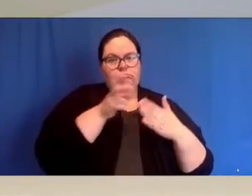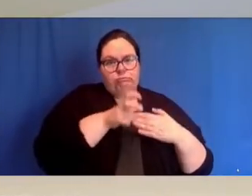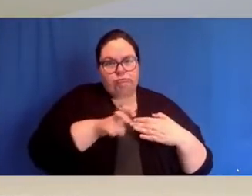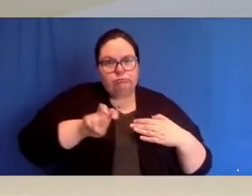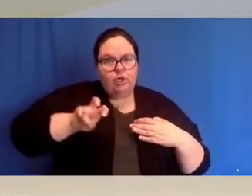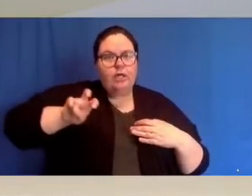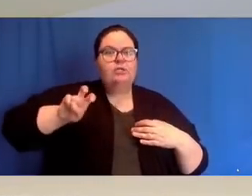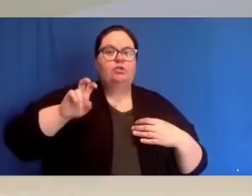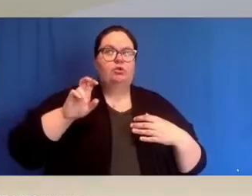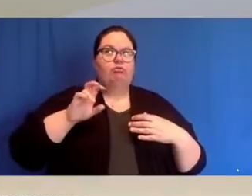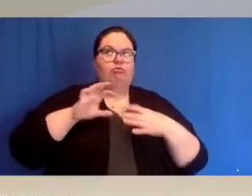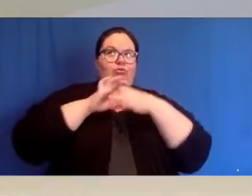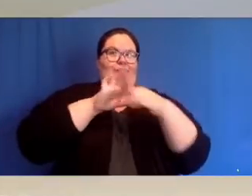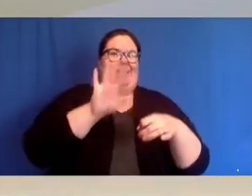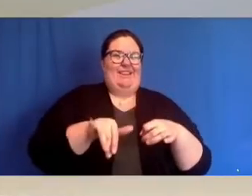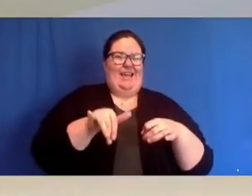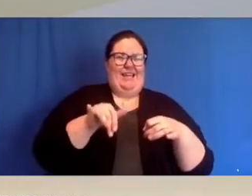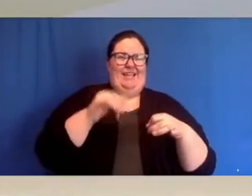with that in mind. So,